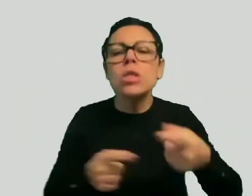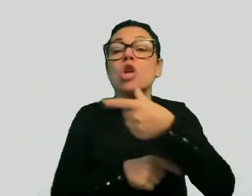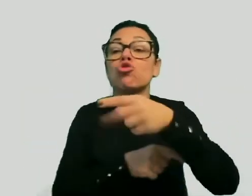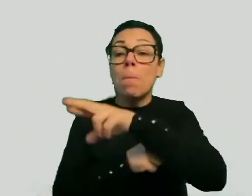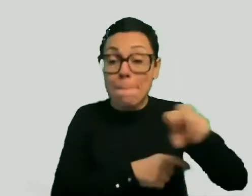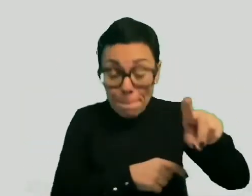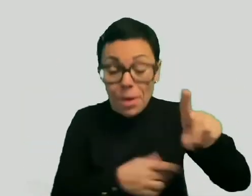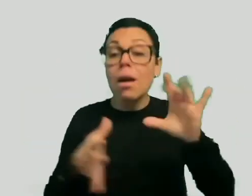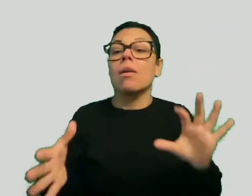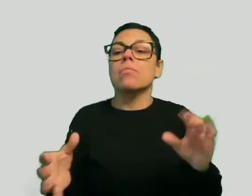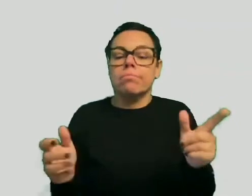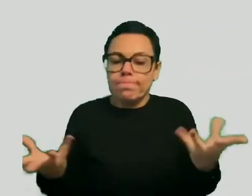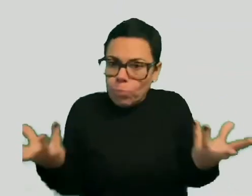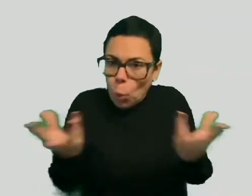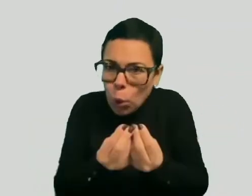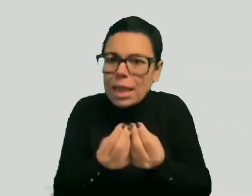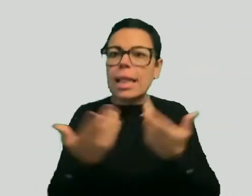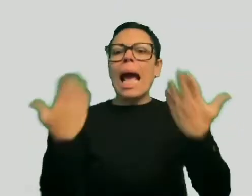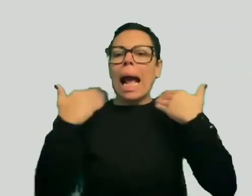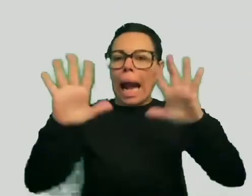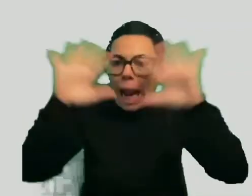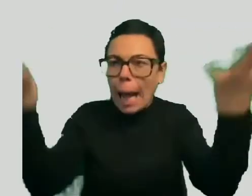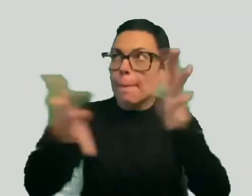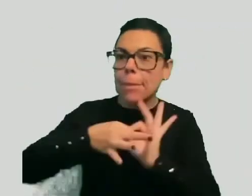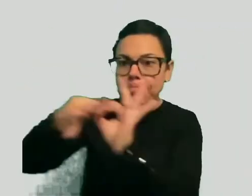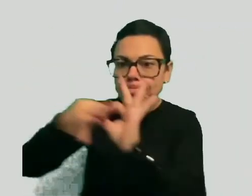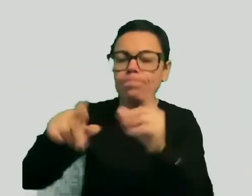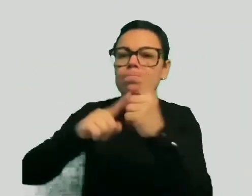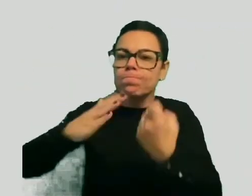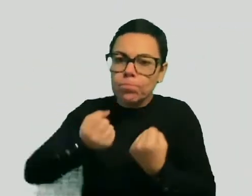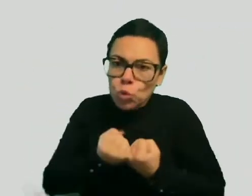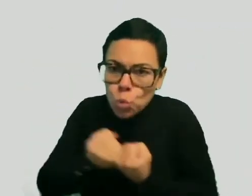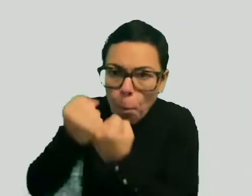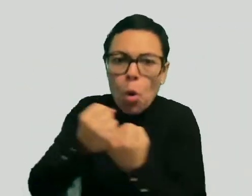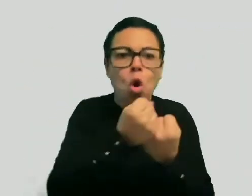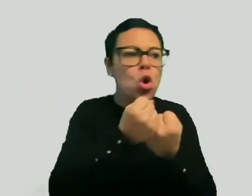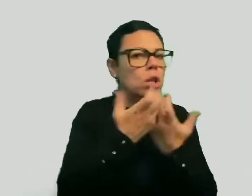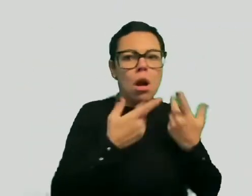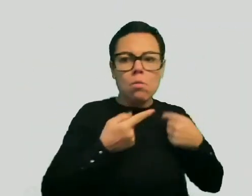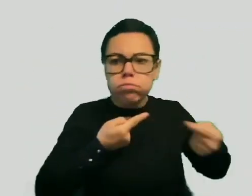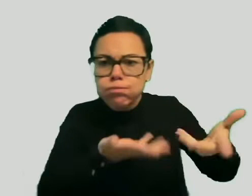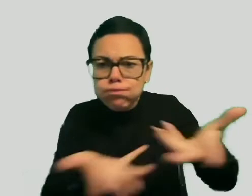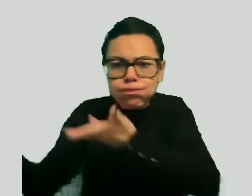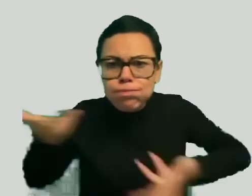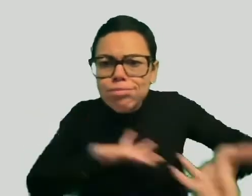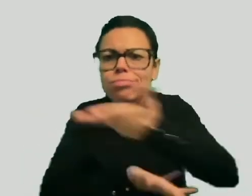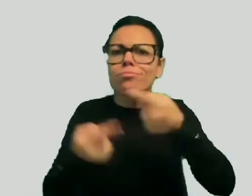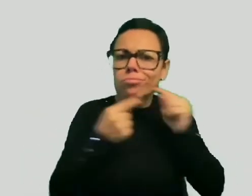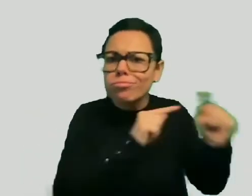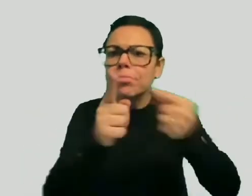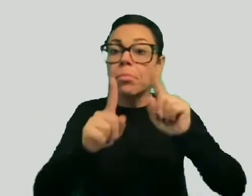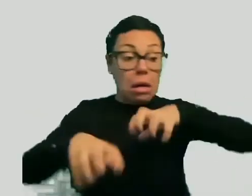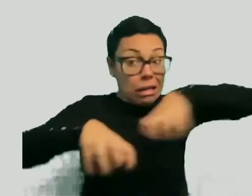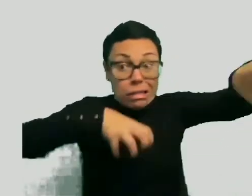procurement. They need to talk to each other, and it's important that they are implemented all together. So